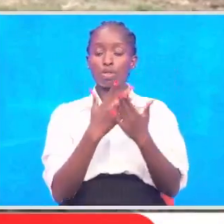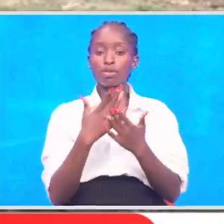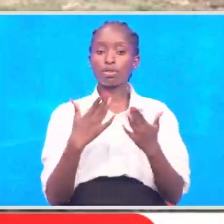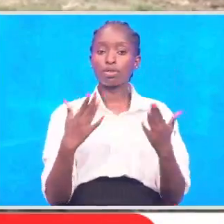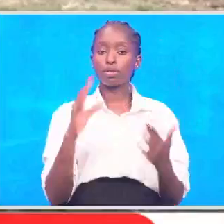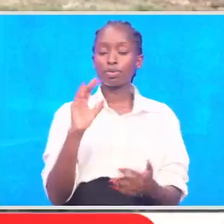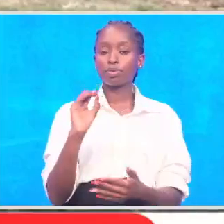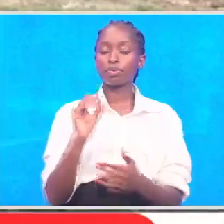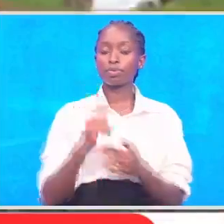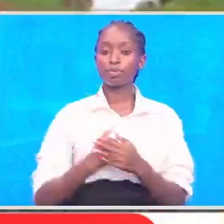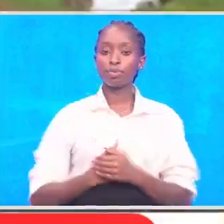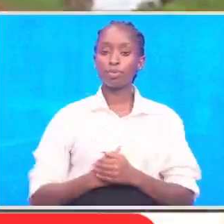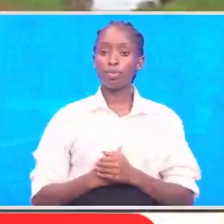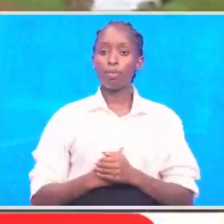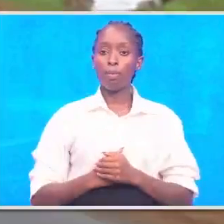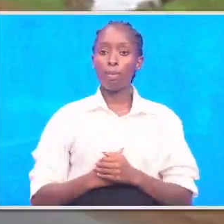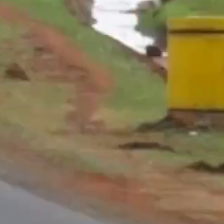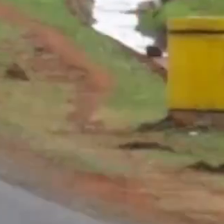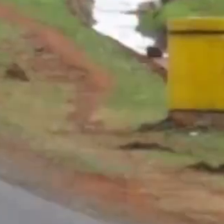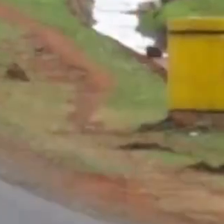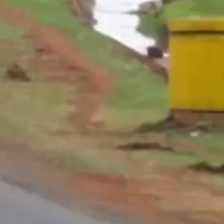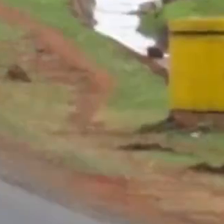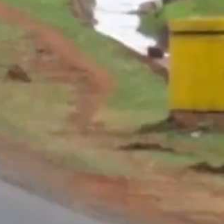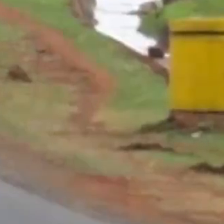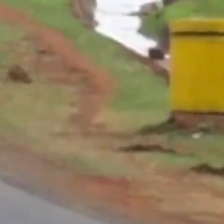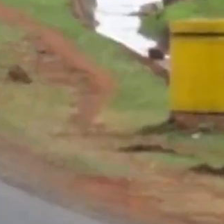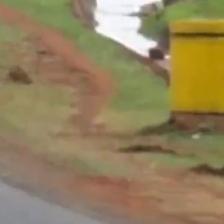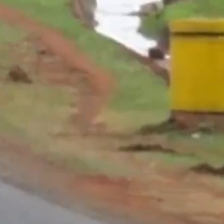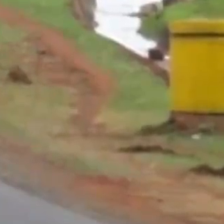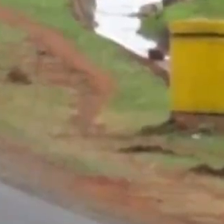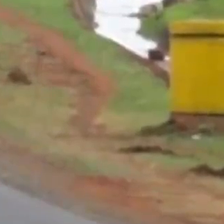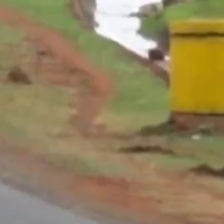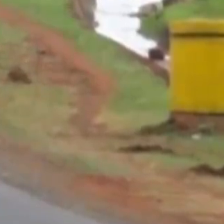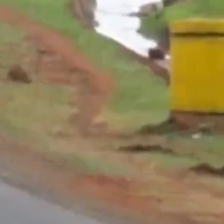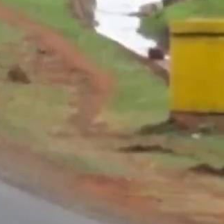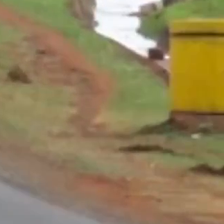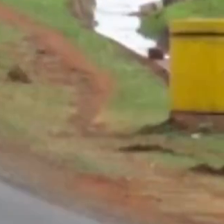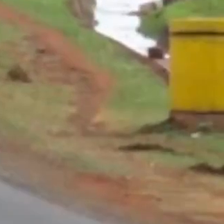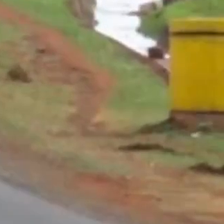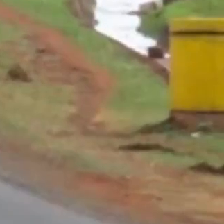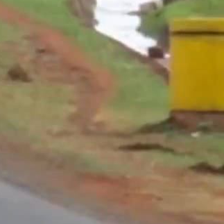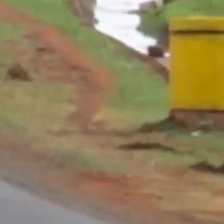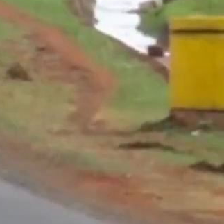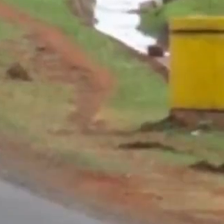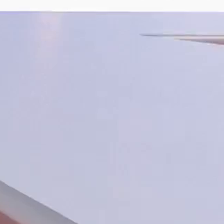Reporting for TV 47 from Naivasha in Nakuru County, I'm Willie Dennis Njeru.